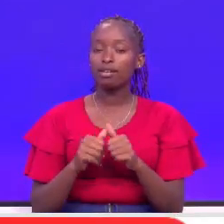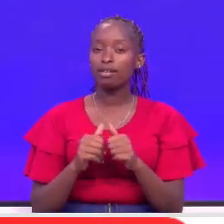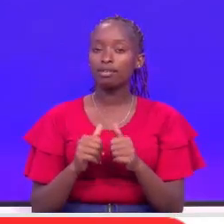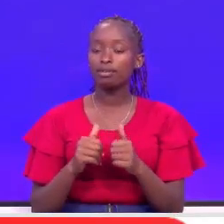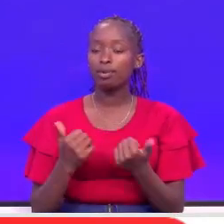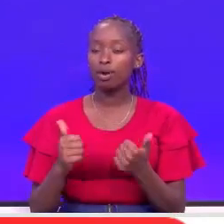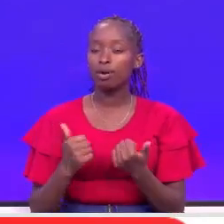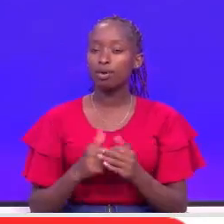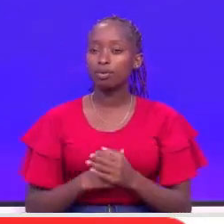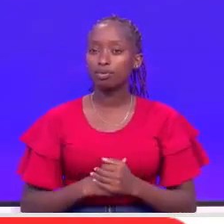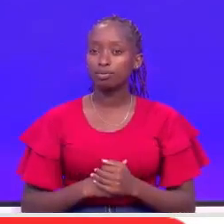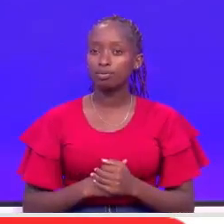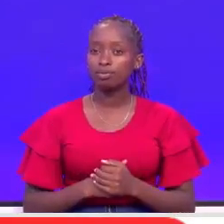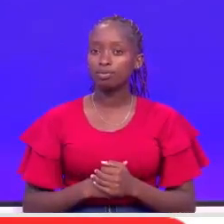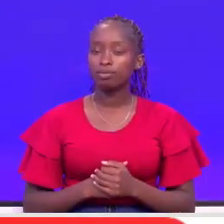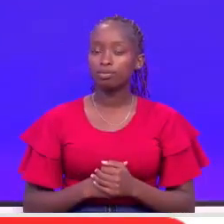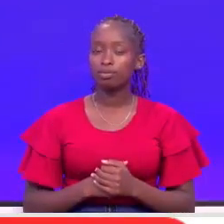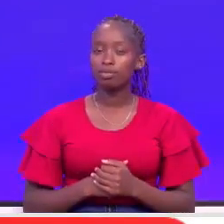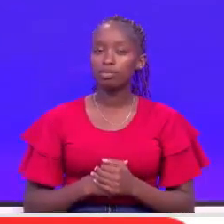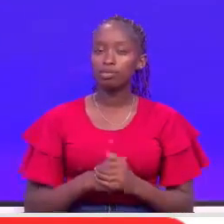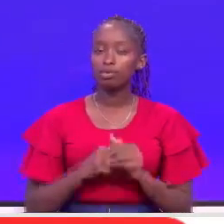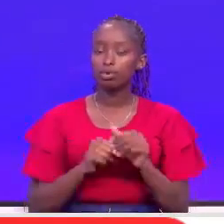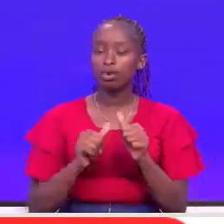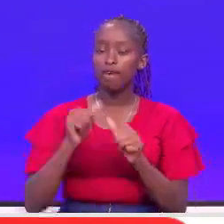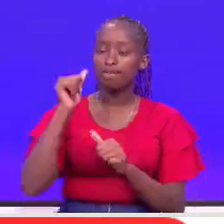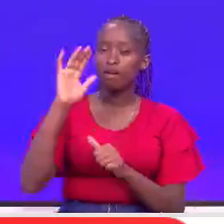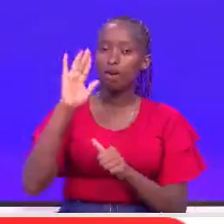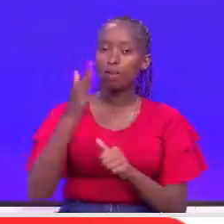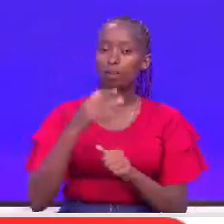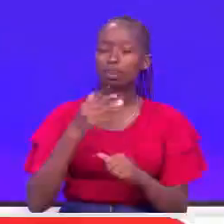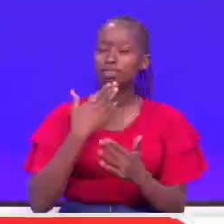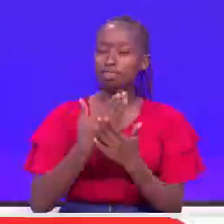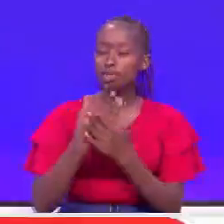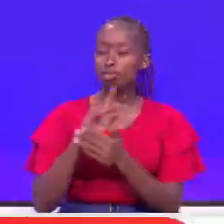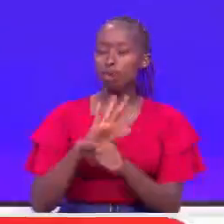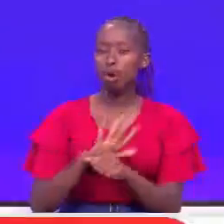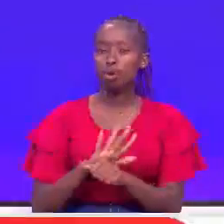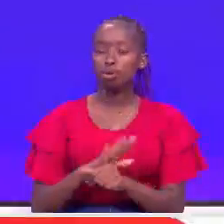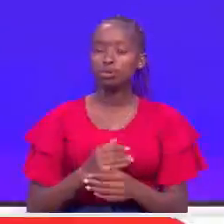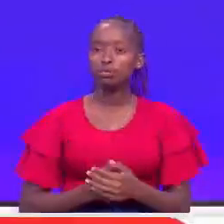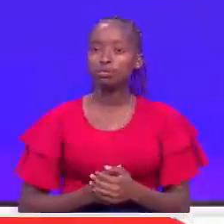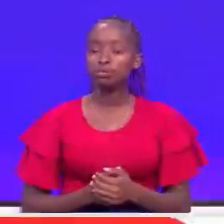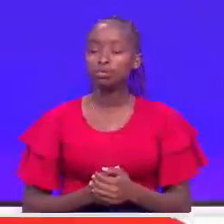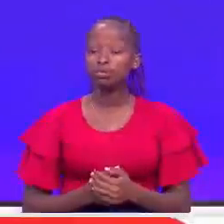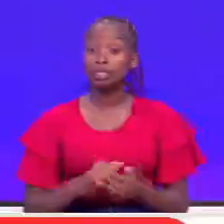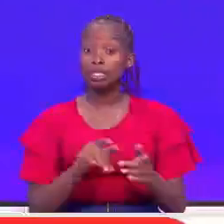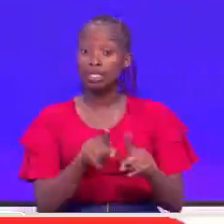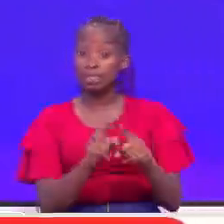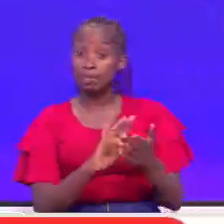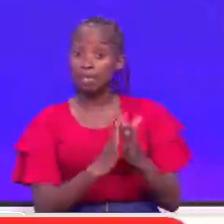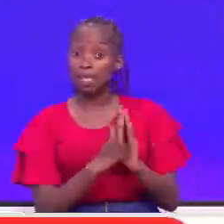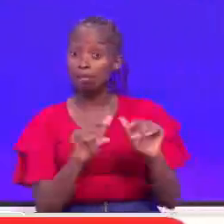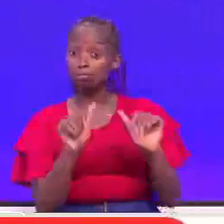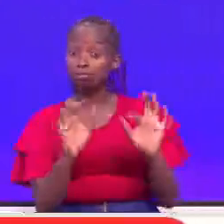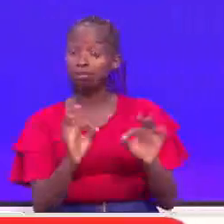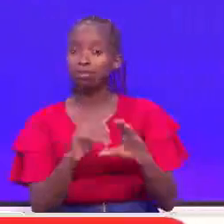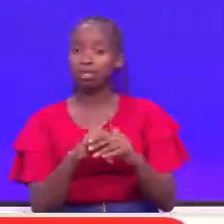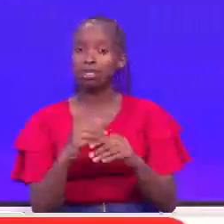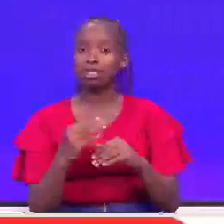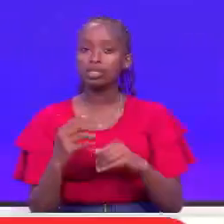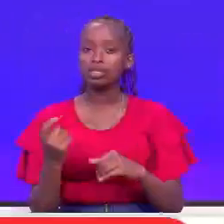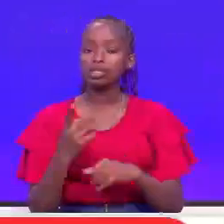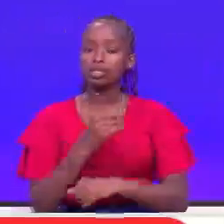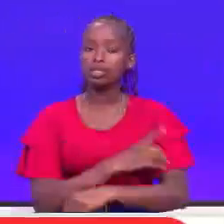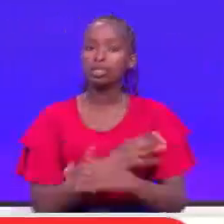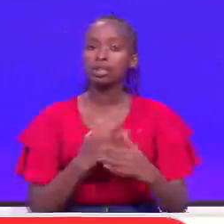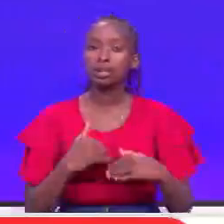I really, really appreciate you. Be blessed. It also doubles up as a celebration for the 9th of May Europe Day, aimed